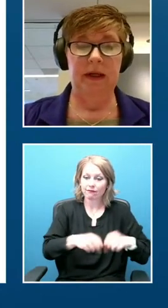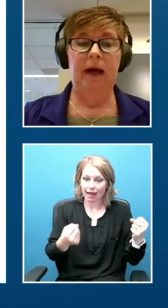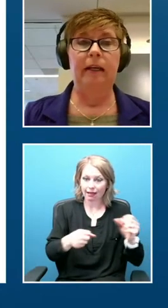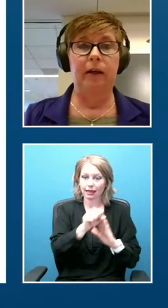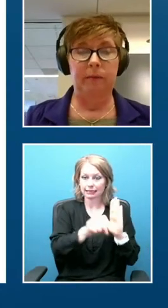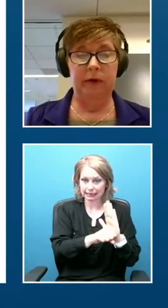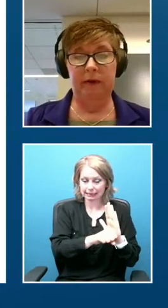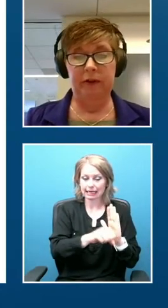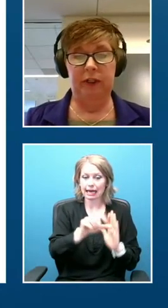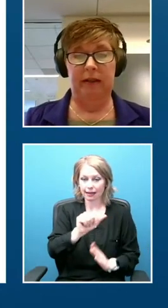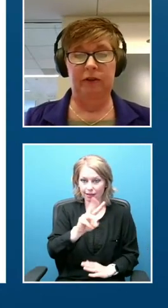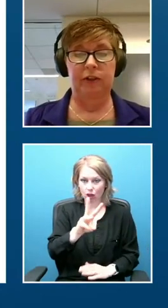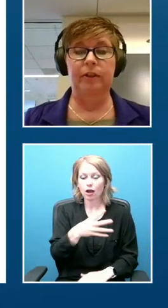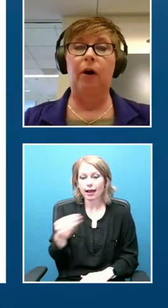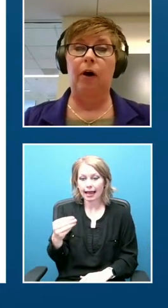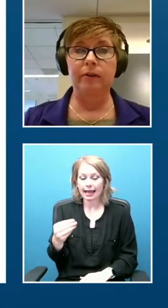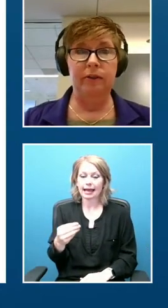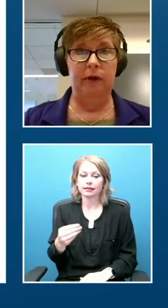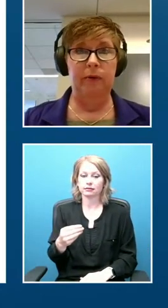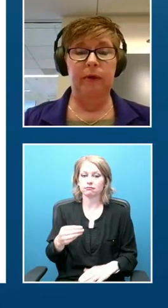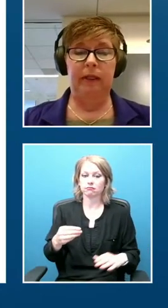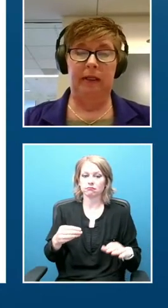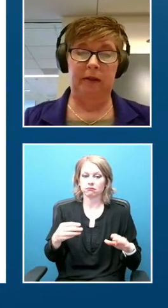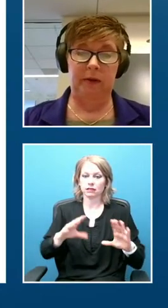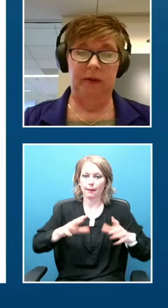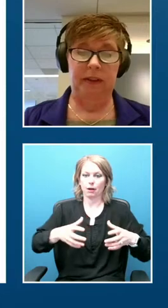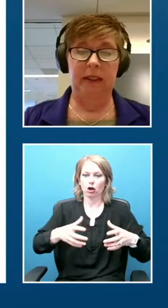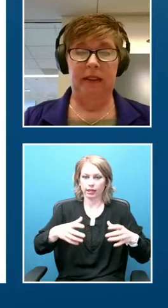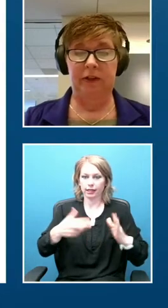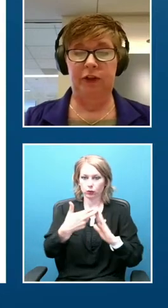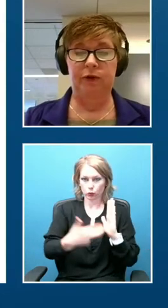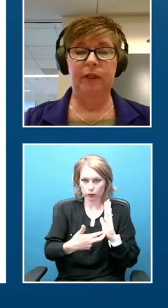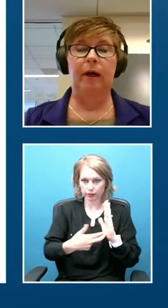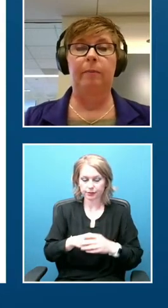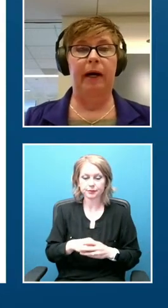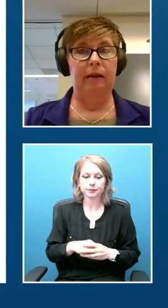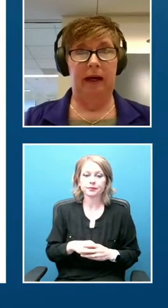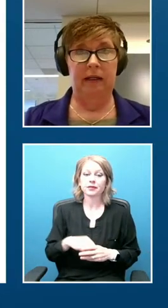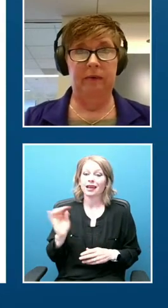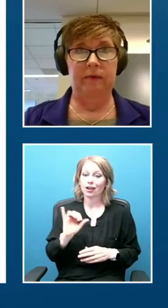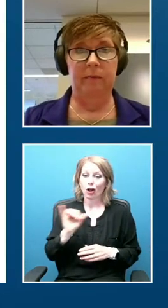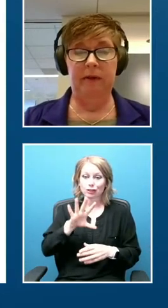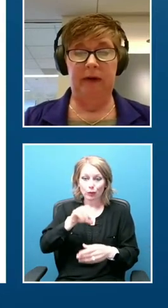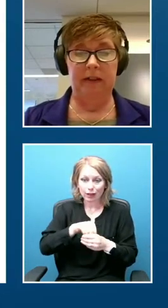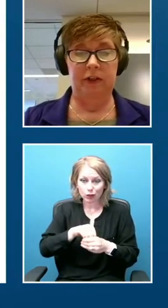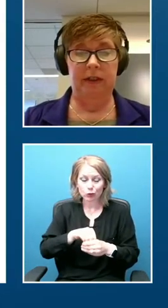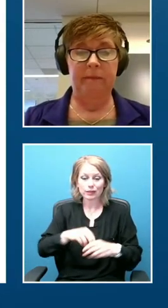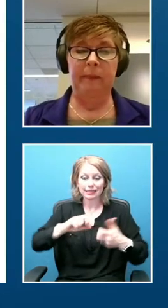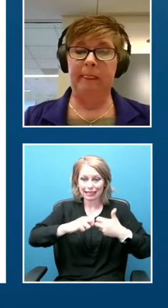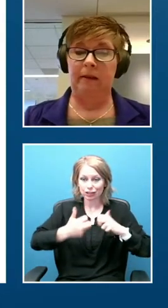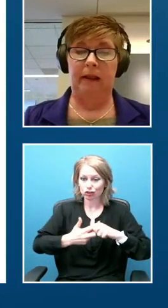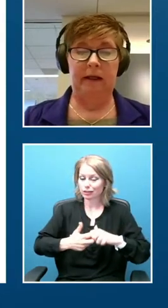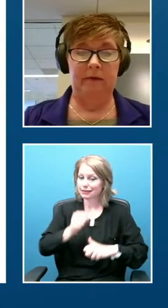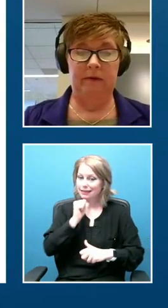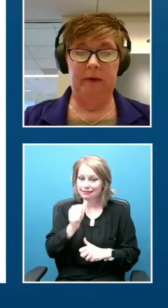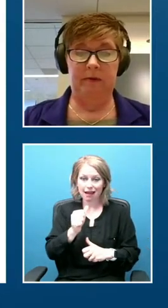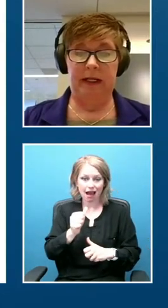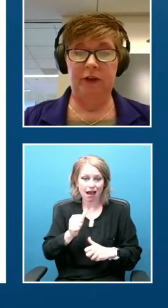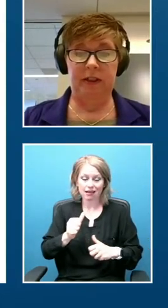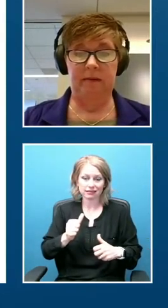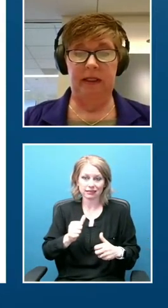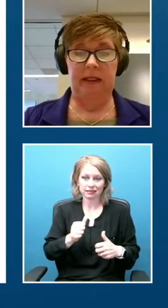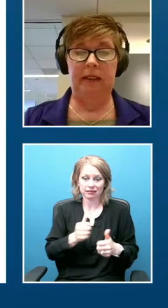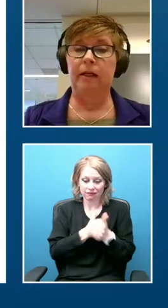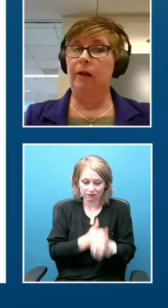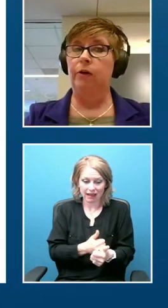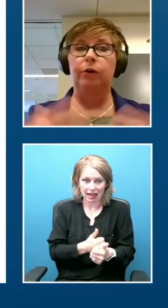rules. A number of those challenges also included issues about lack of affirmative action, lack of an affirmative